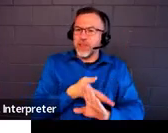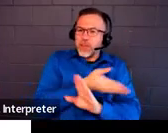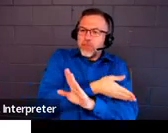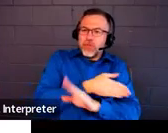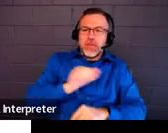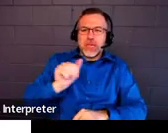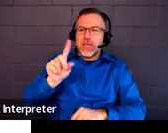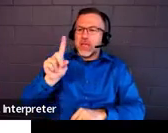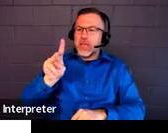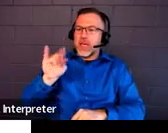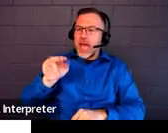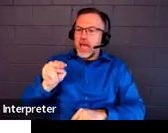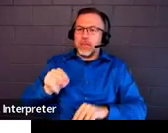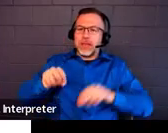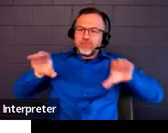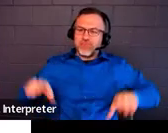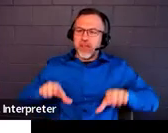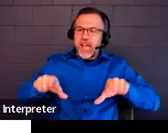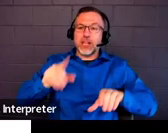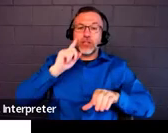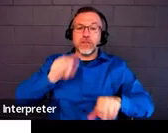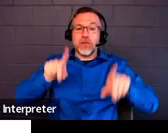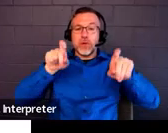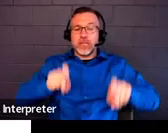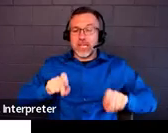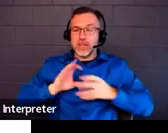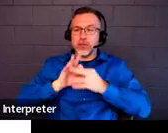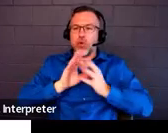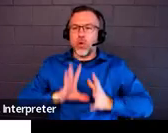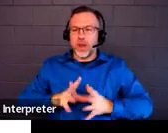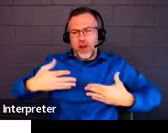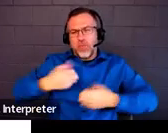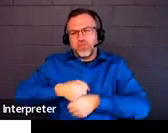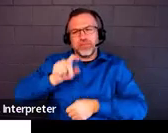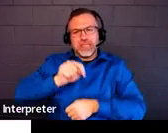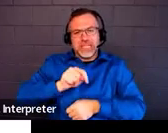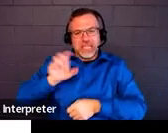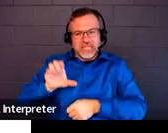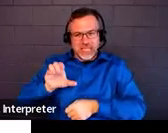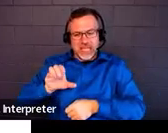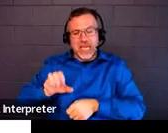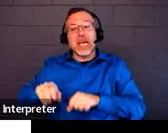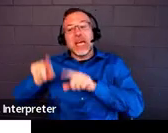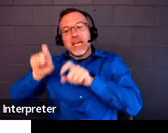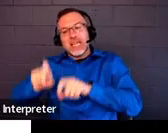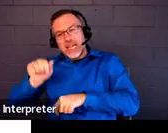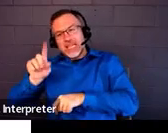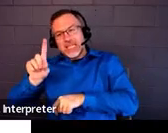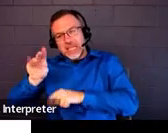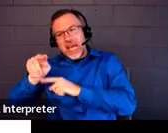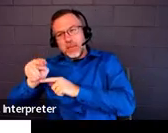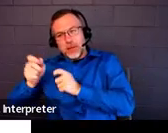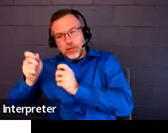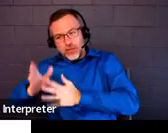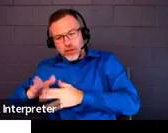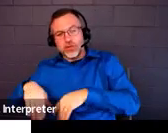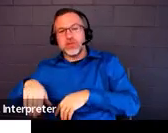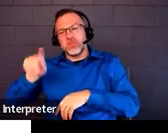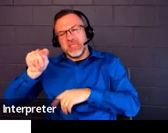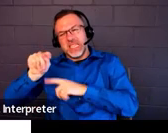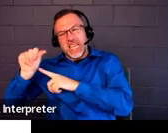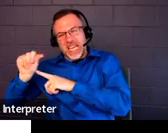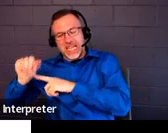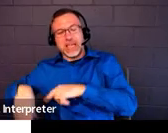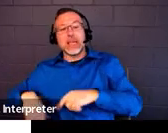actions for test coordinators or TCs and test administrators or TAs. So here